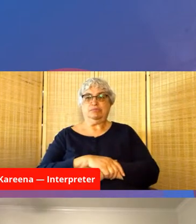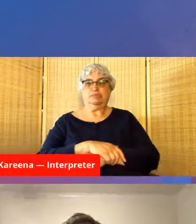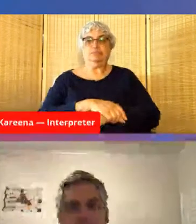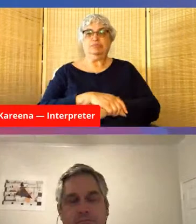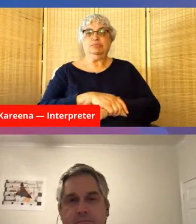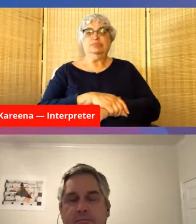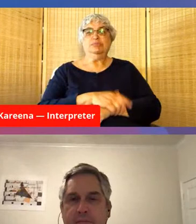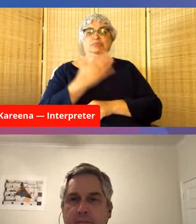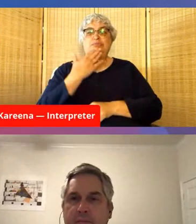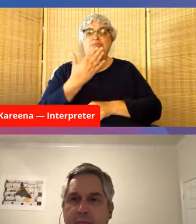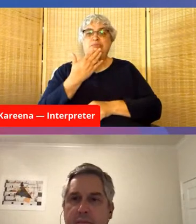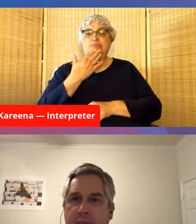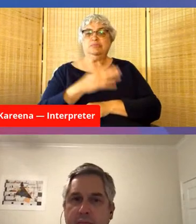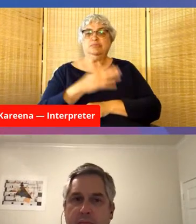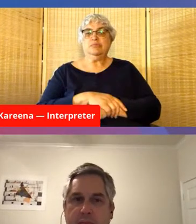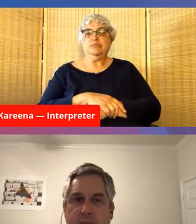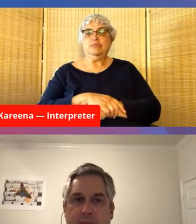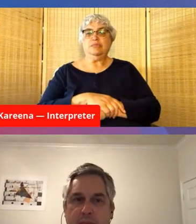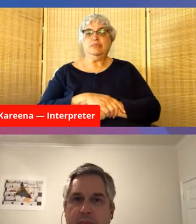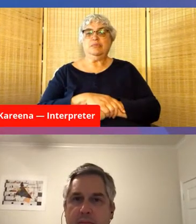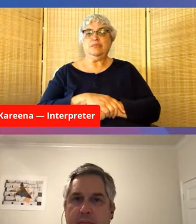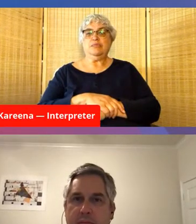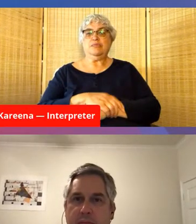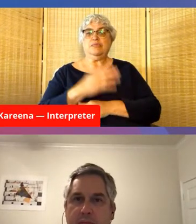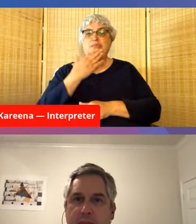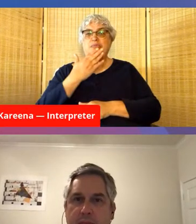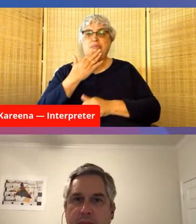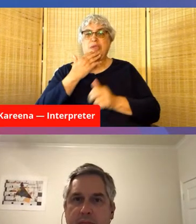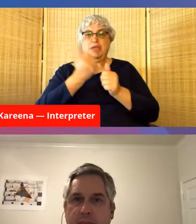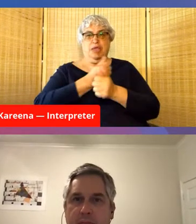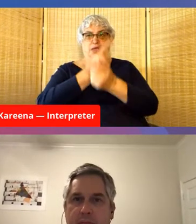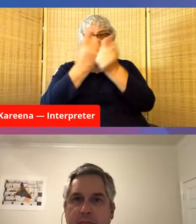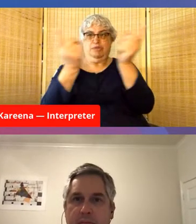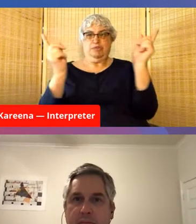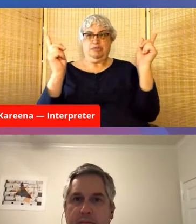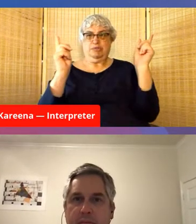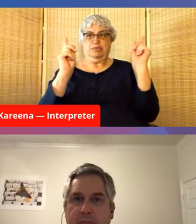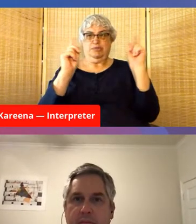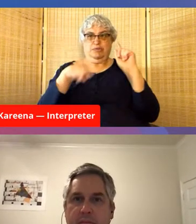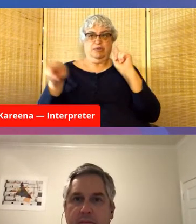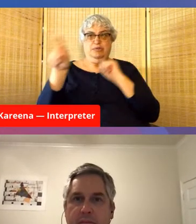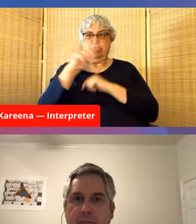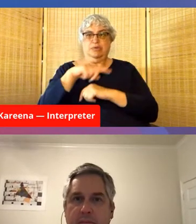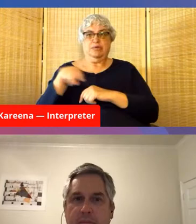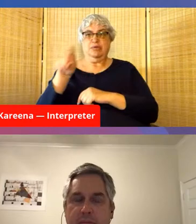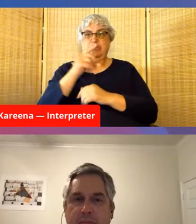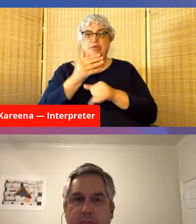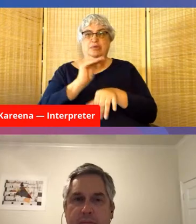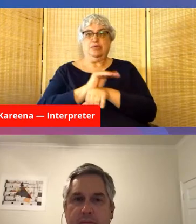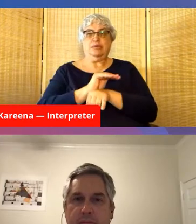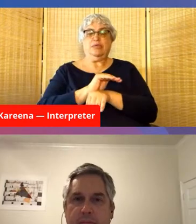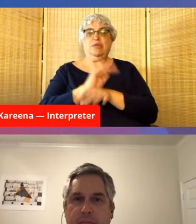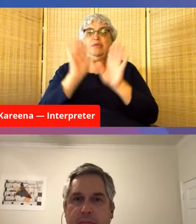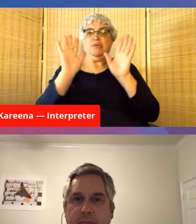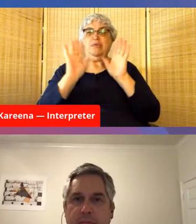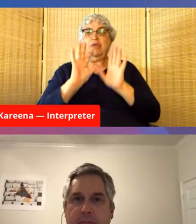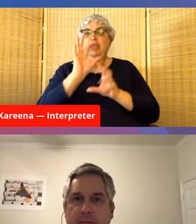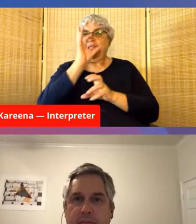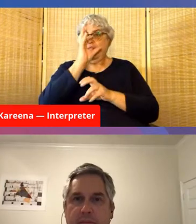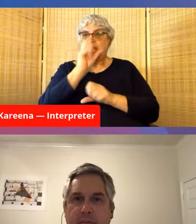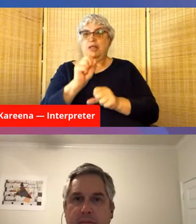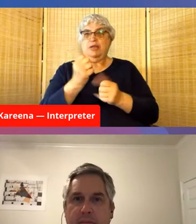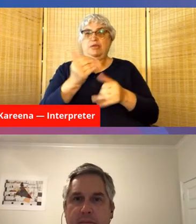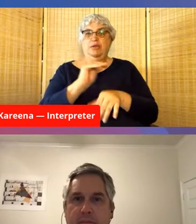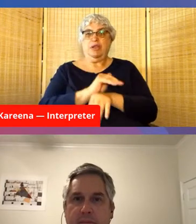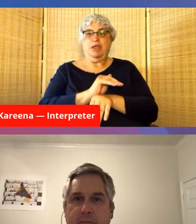you. And again, I want to thank everyone tonight for what a fascinating evening.